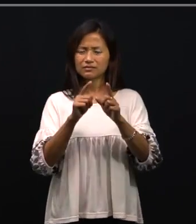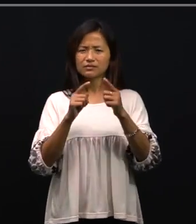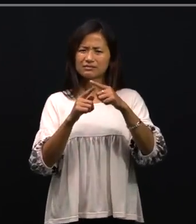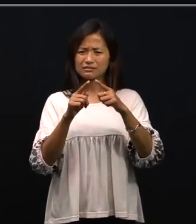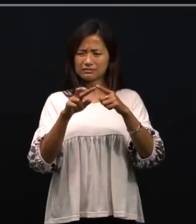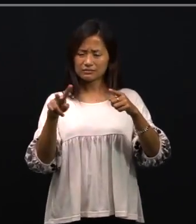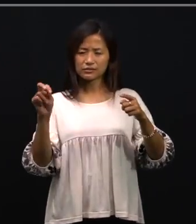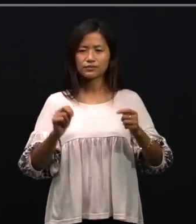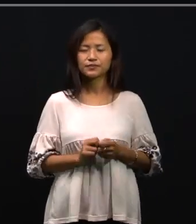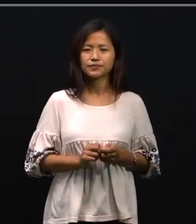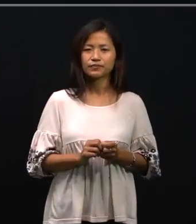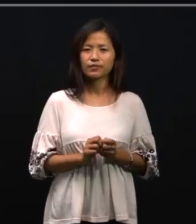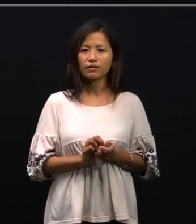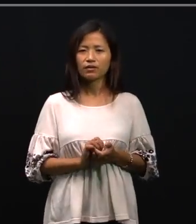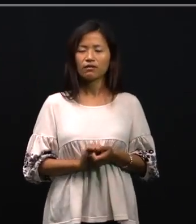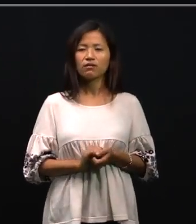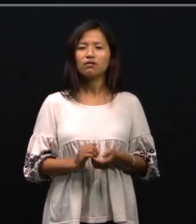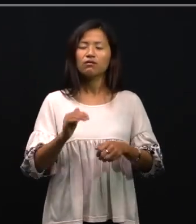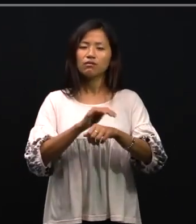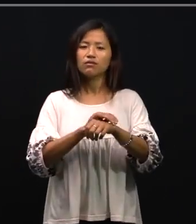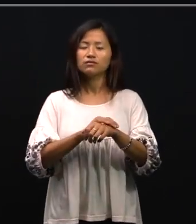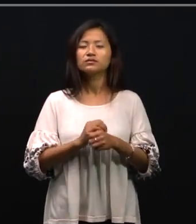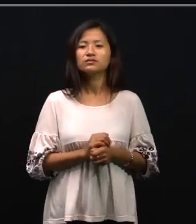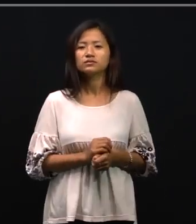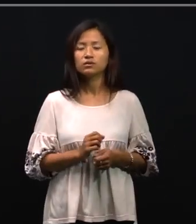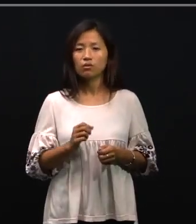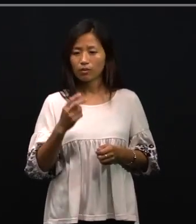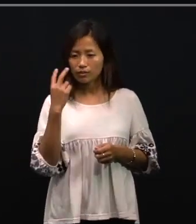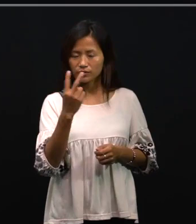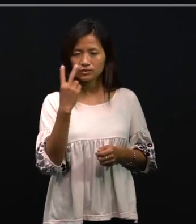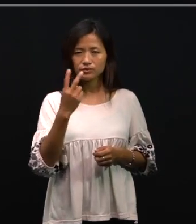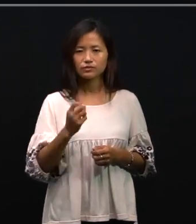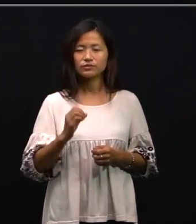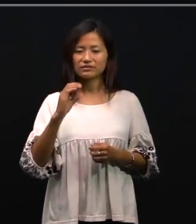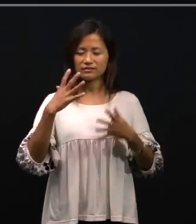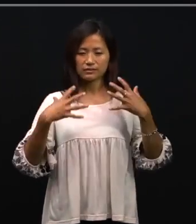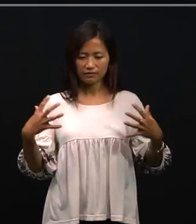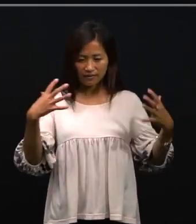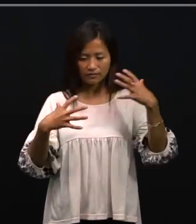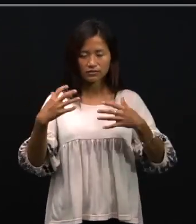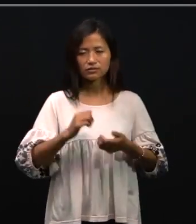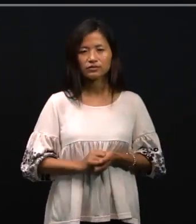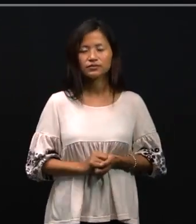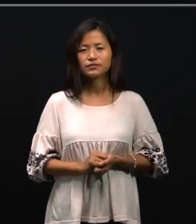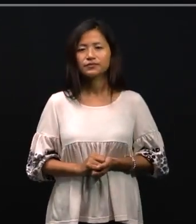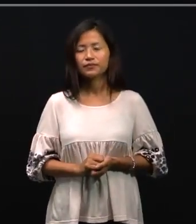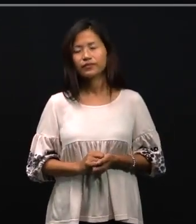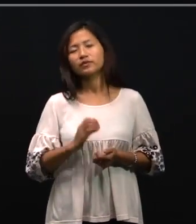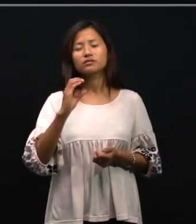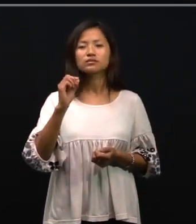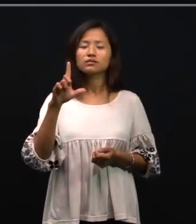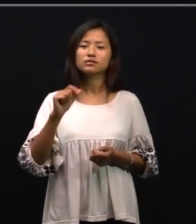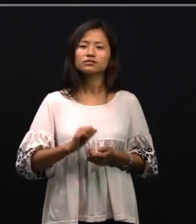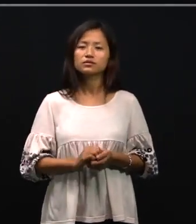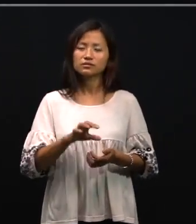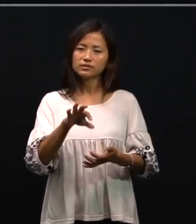classification: artificial takes place on the easily observable characters, natural takes place classification is based on the